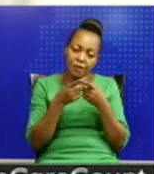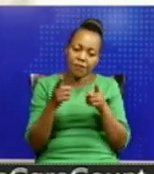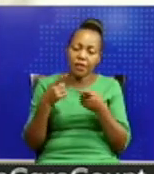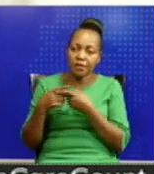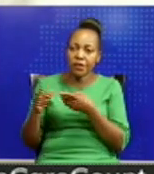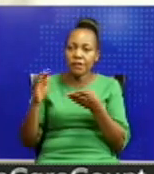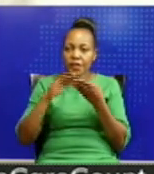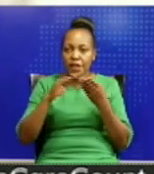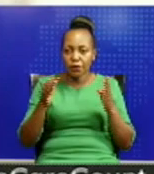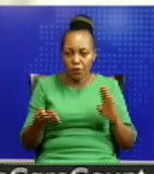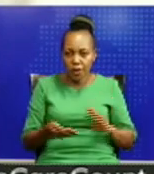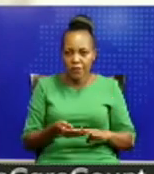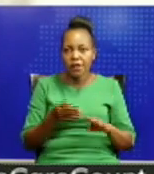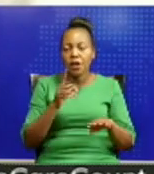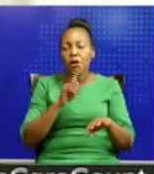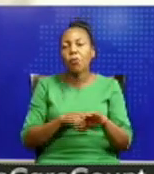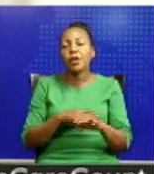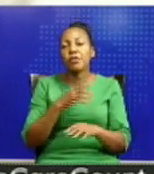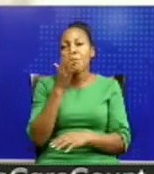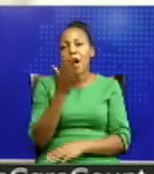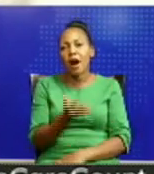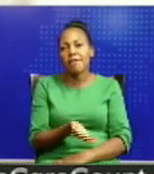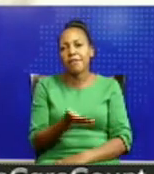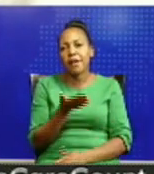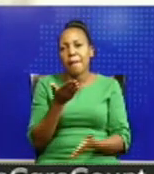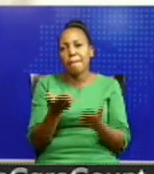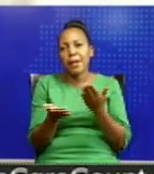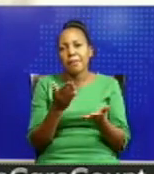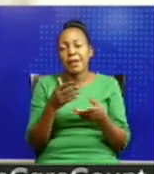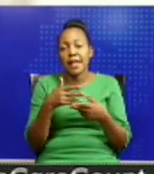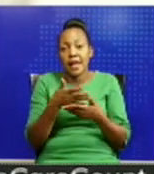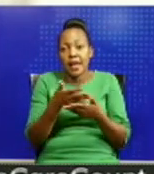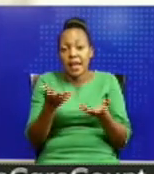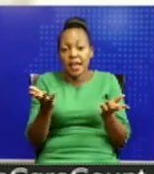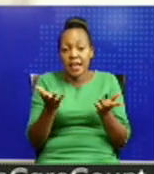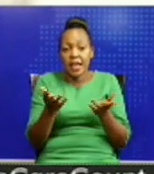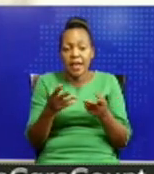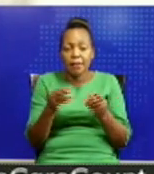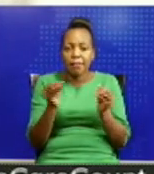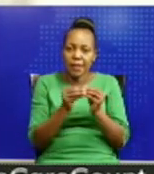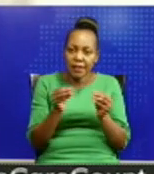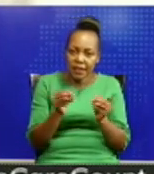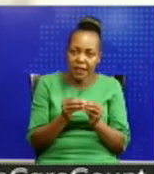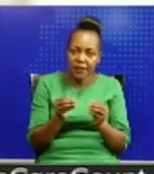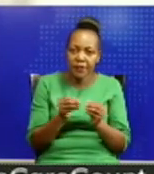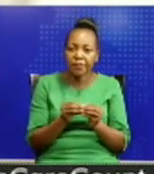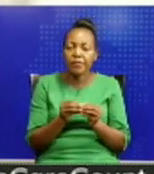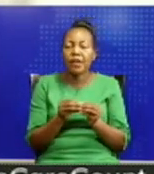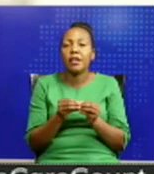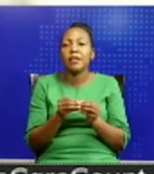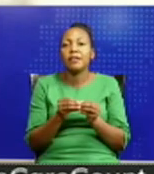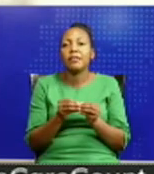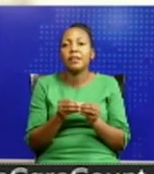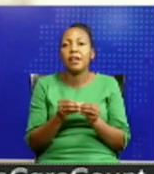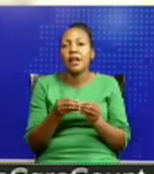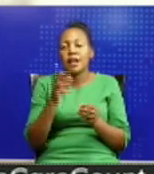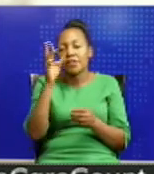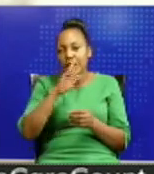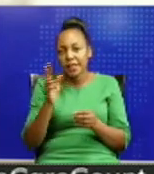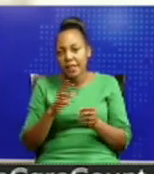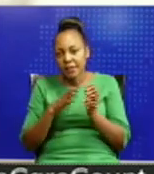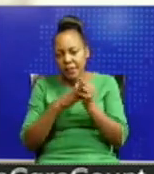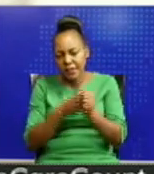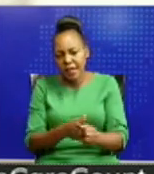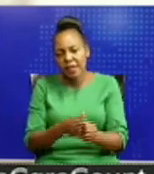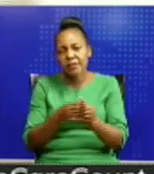stakeholders, when you have any platform, any meeting, if you are a religious